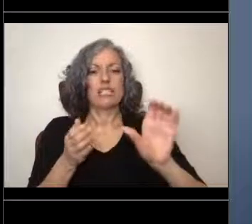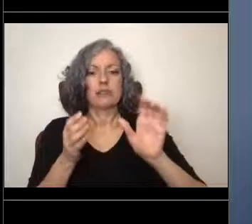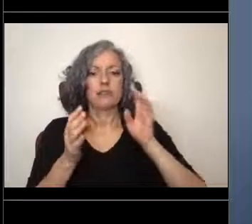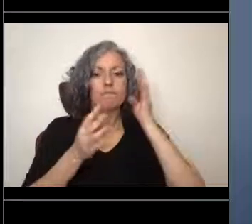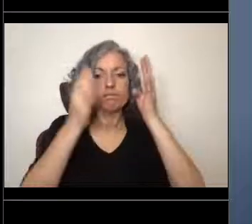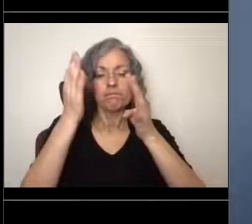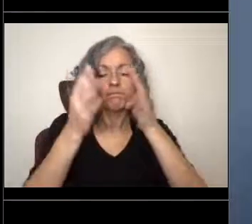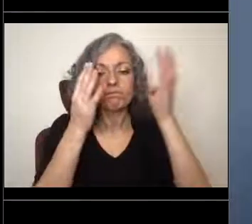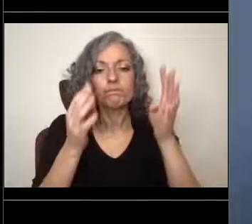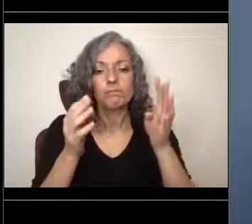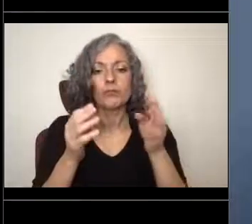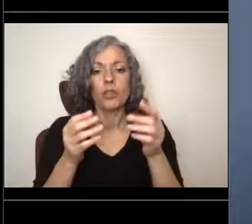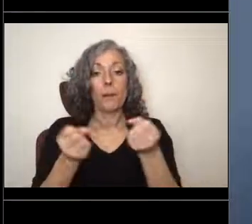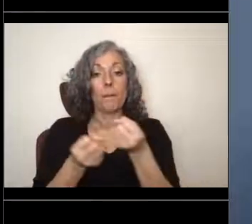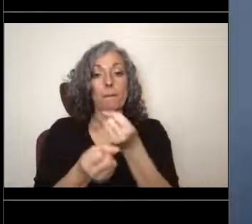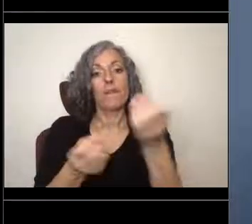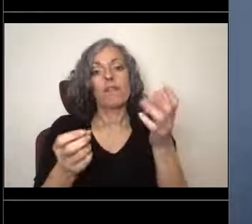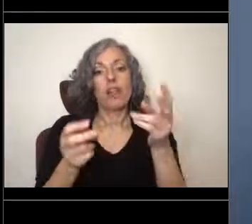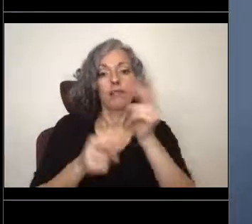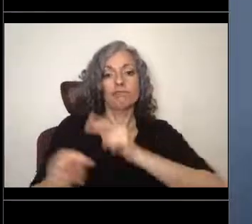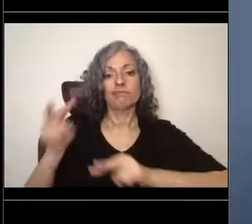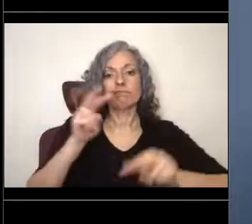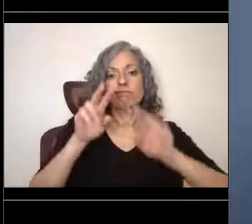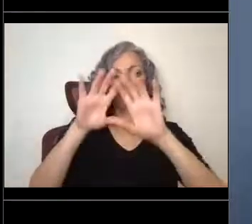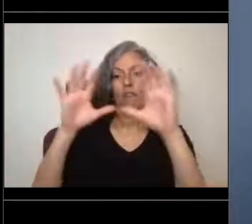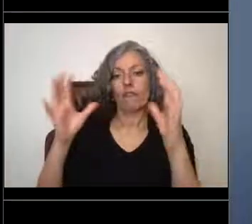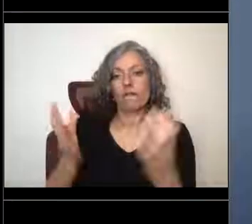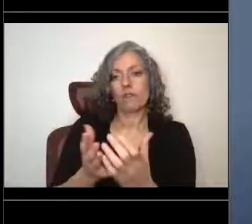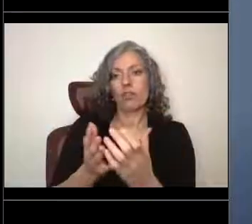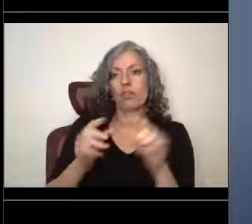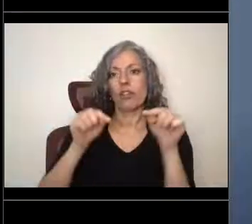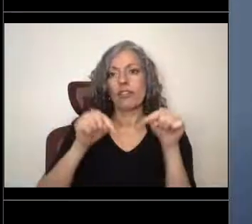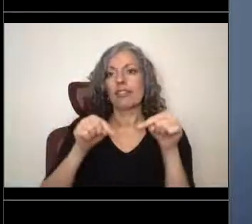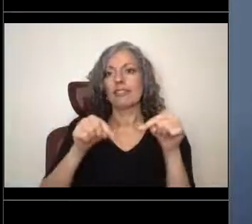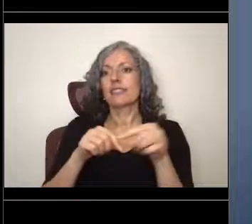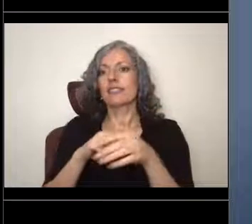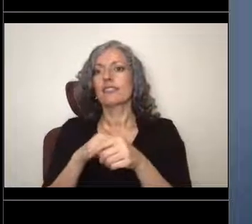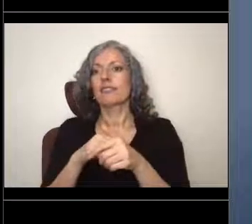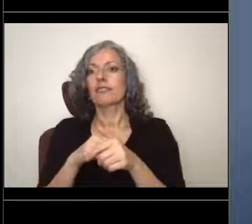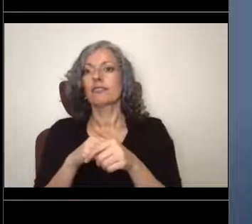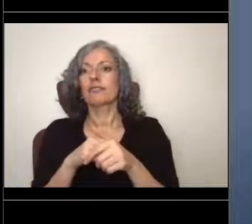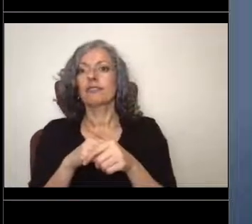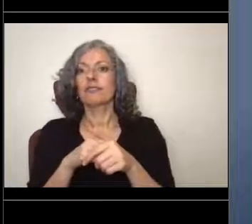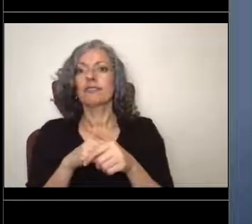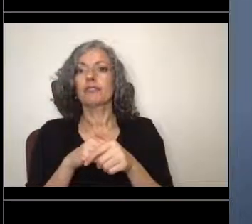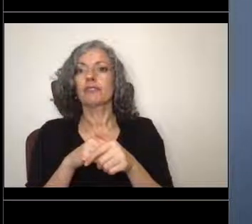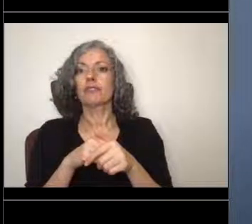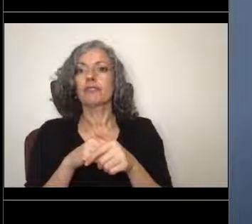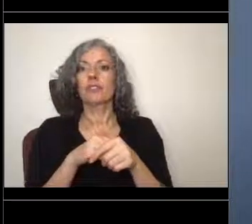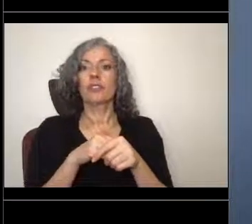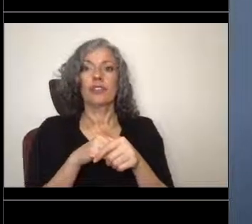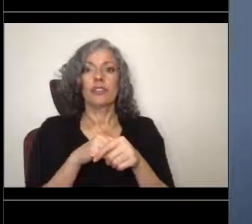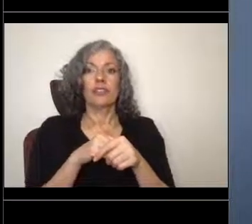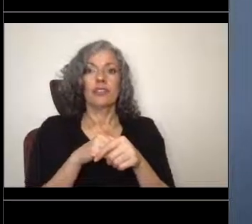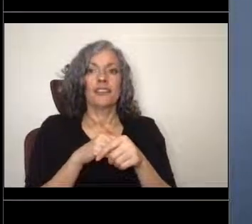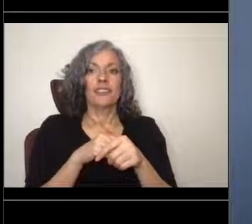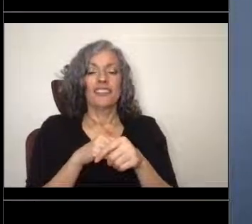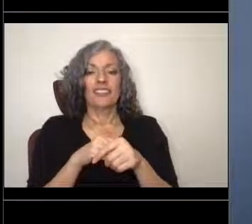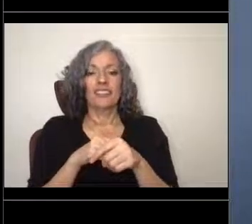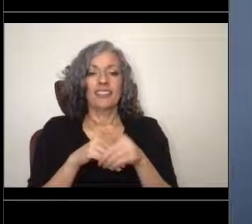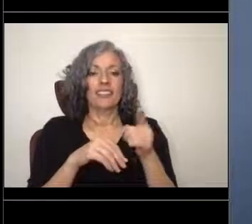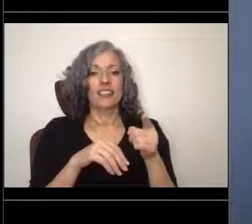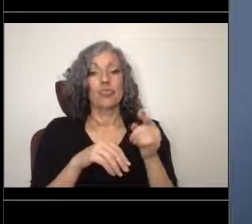of and update on this document as it is being used to align the department's project nominations for various funding programs with the goals